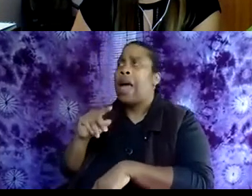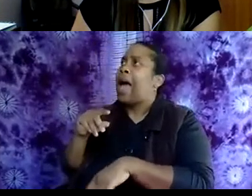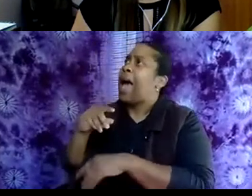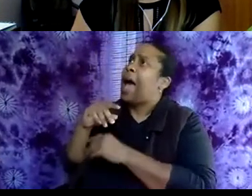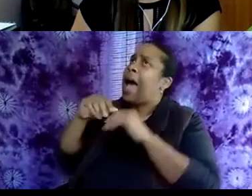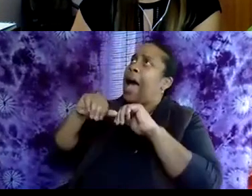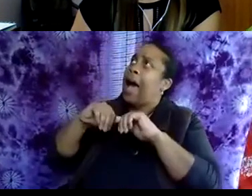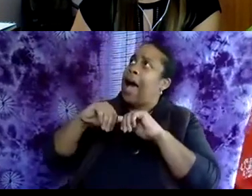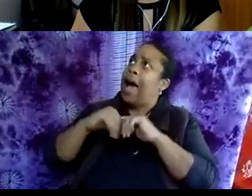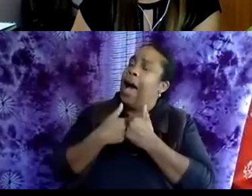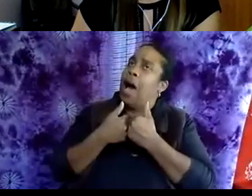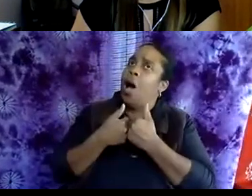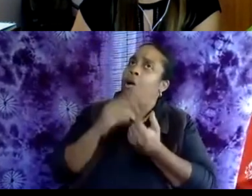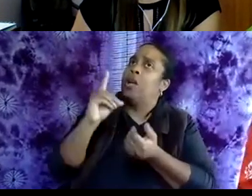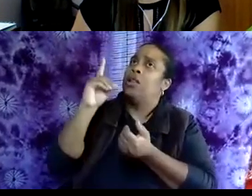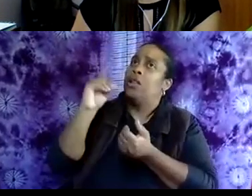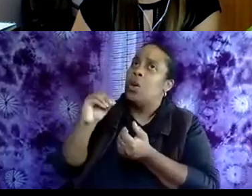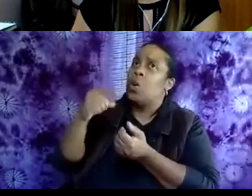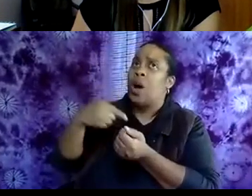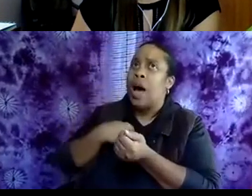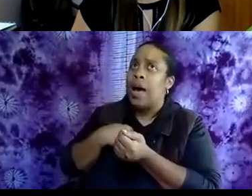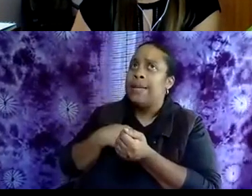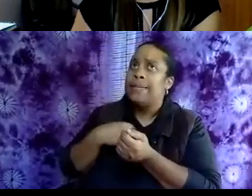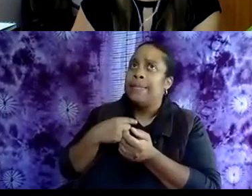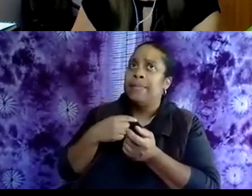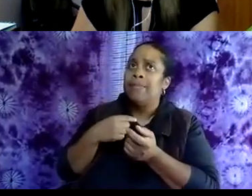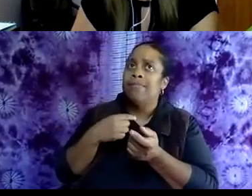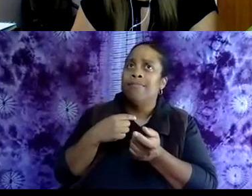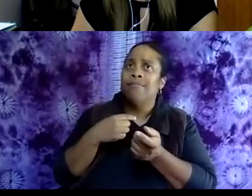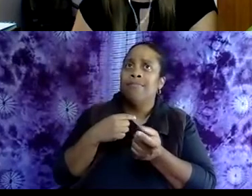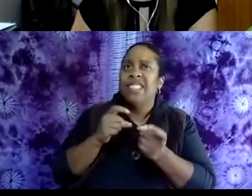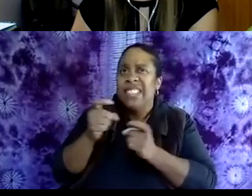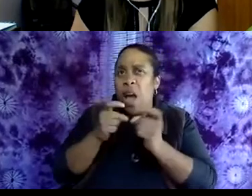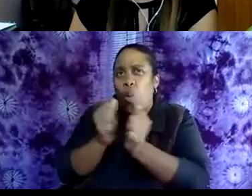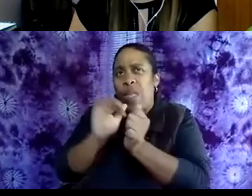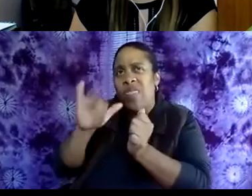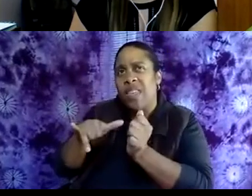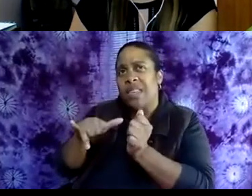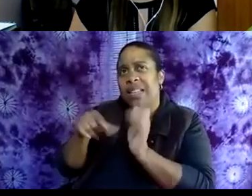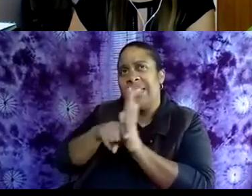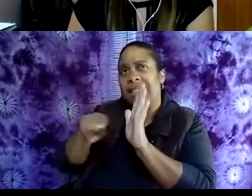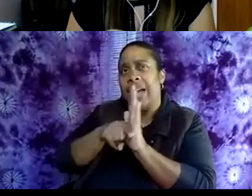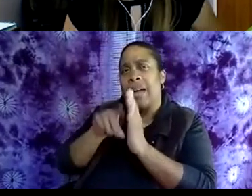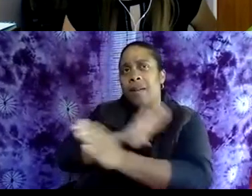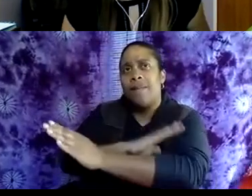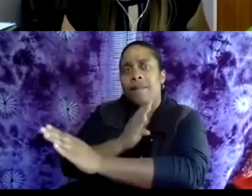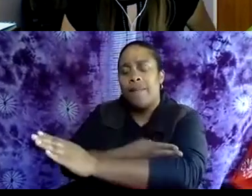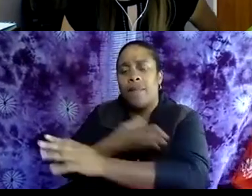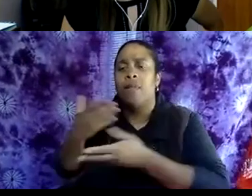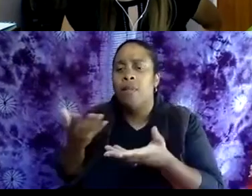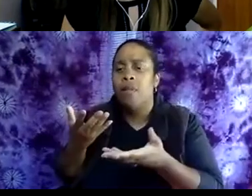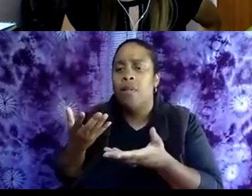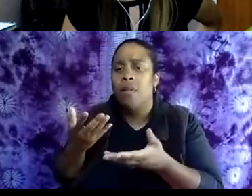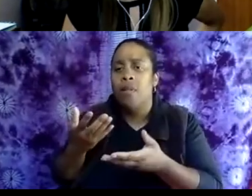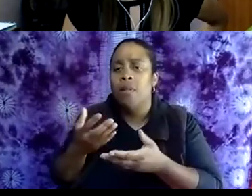do I deal with this negative energy? And if you,